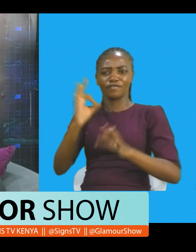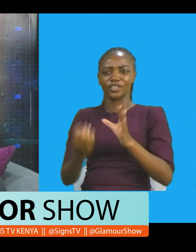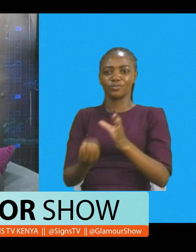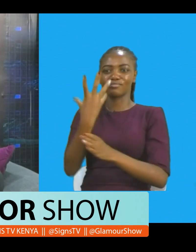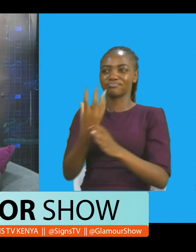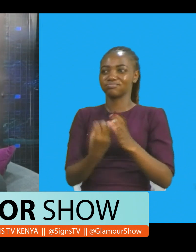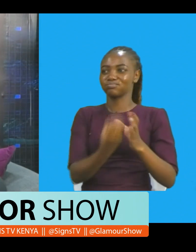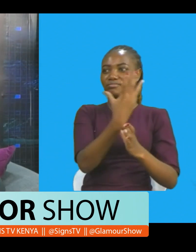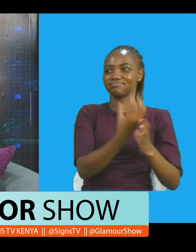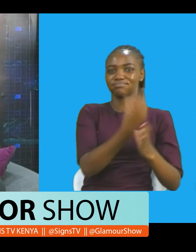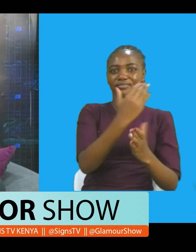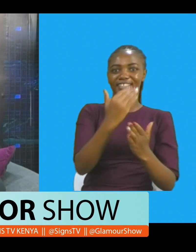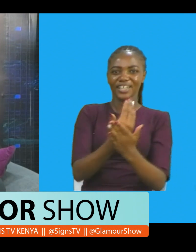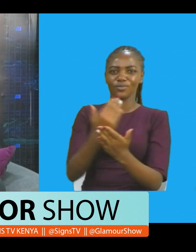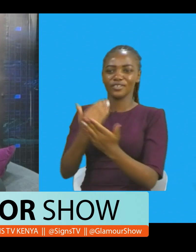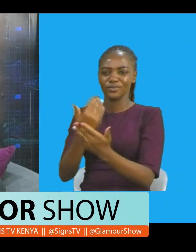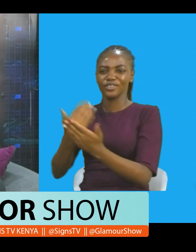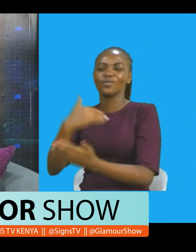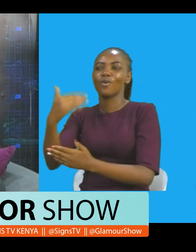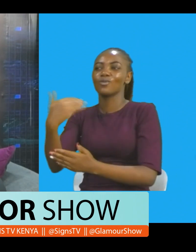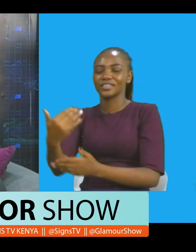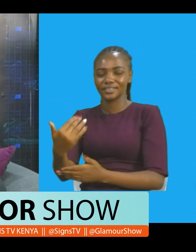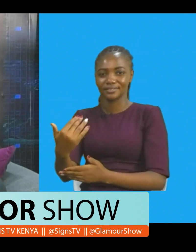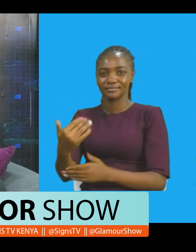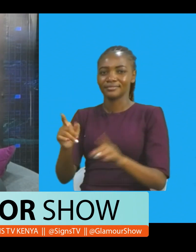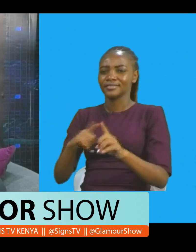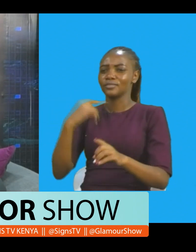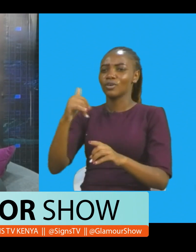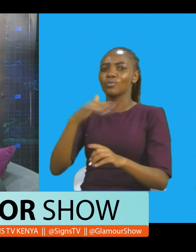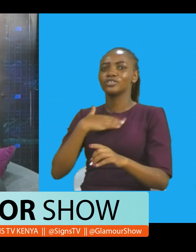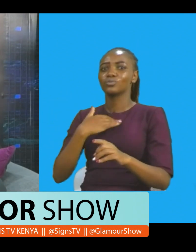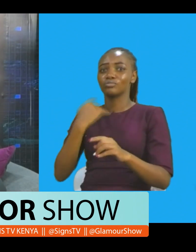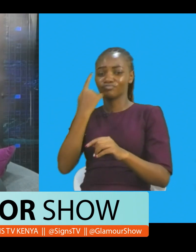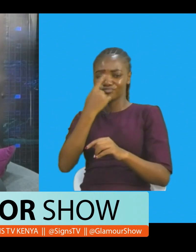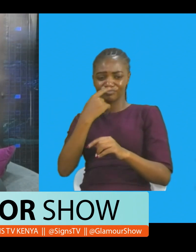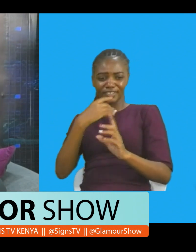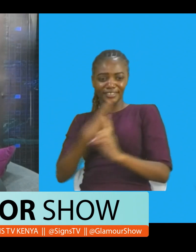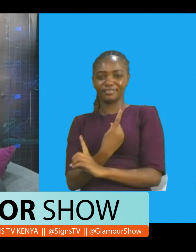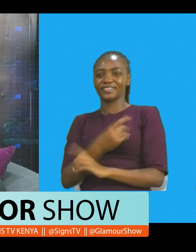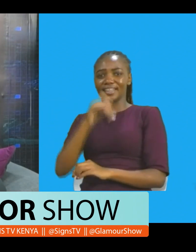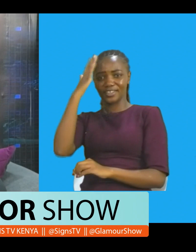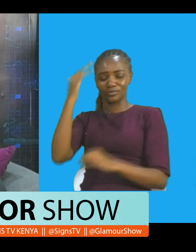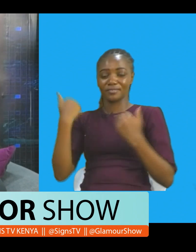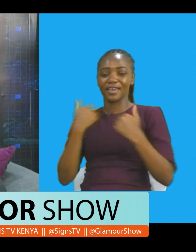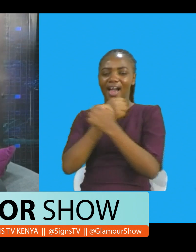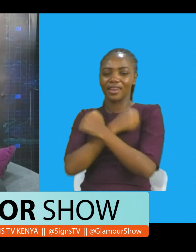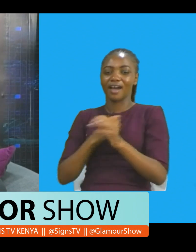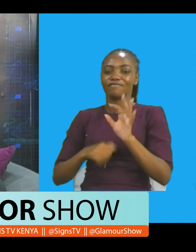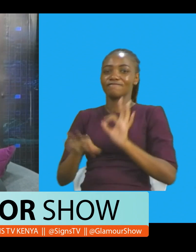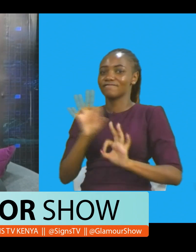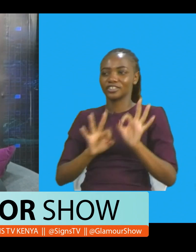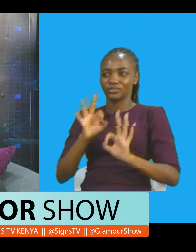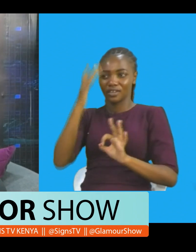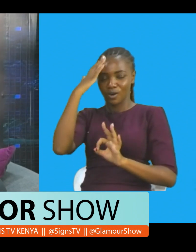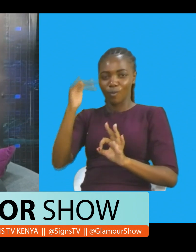then. You'll always find something different to wear, and you always want to look different in every way. That's why I love fashion about it, because fashion gives you the